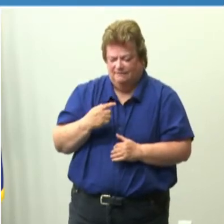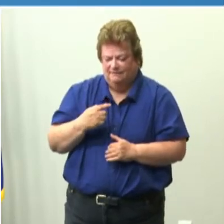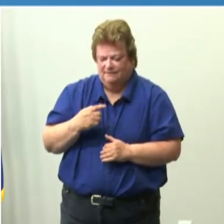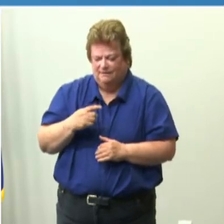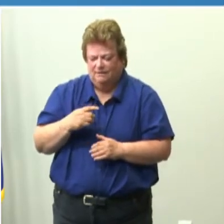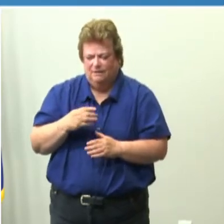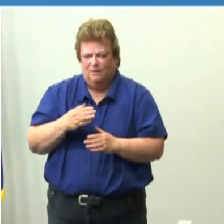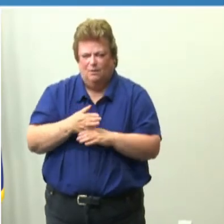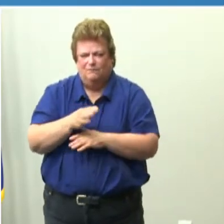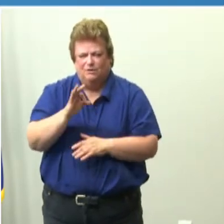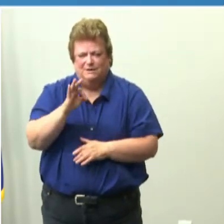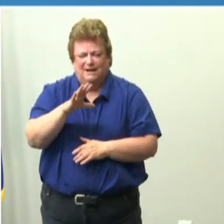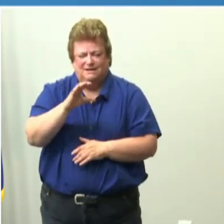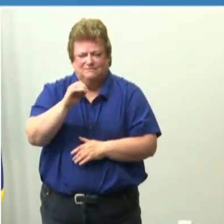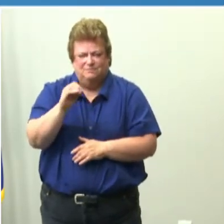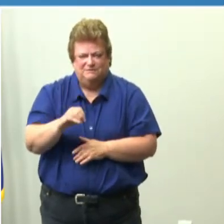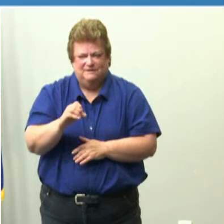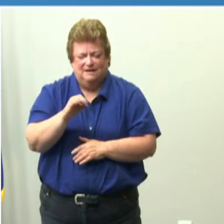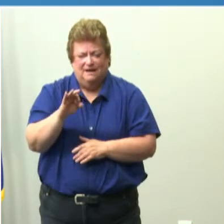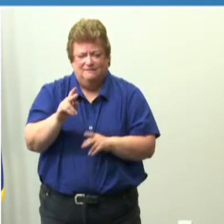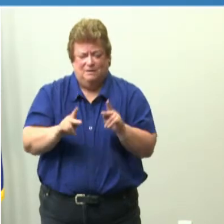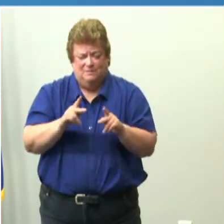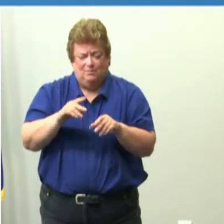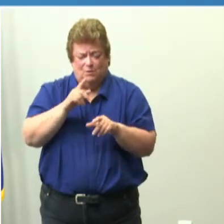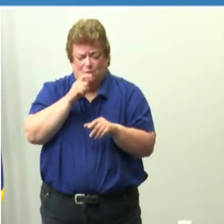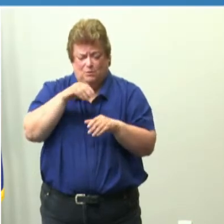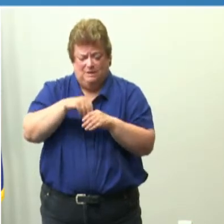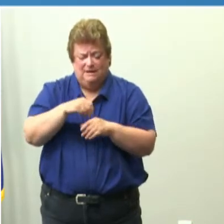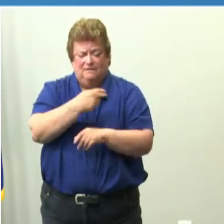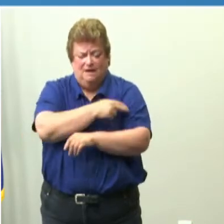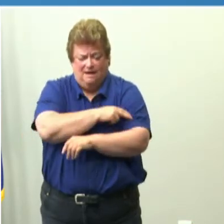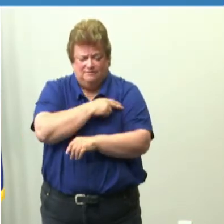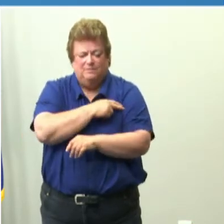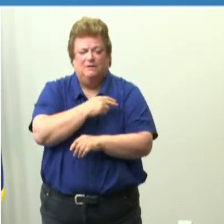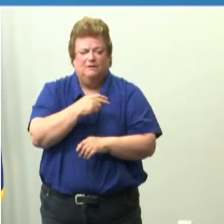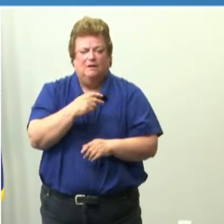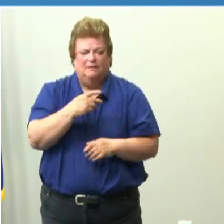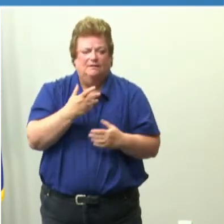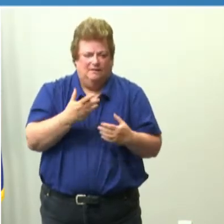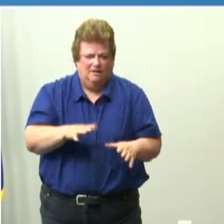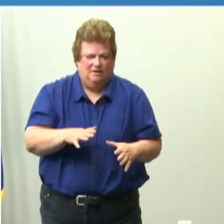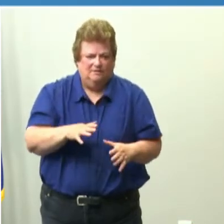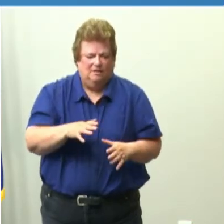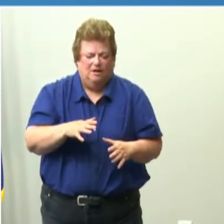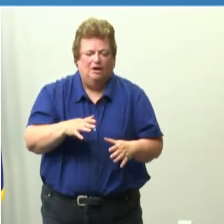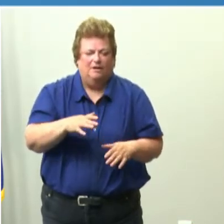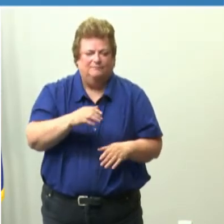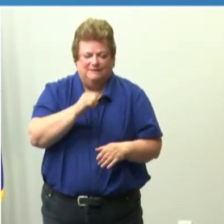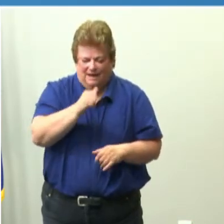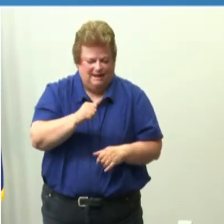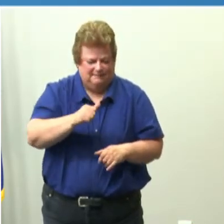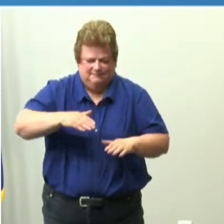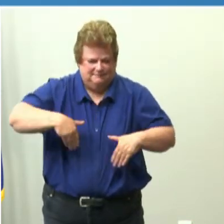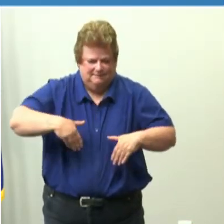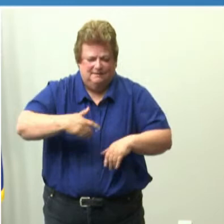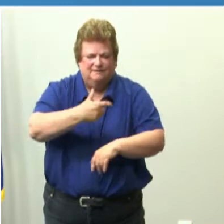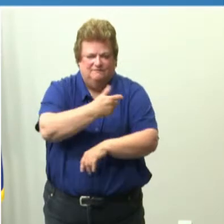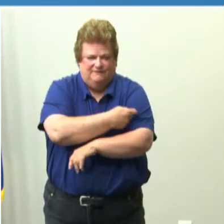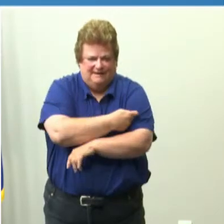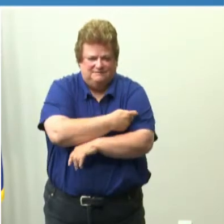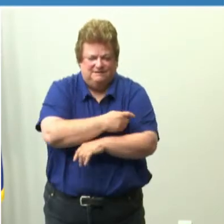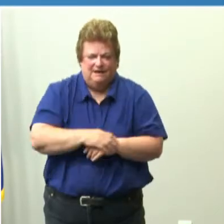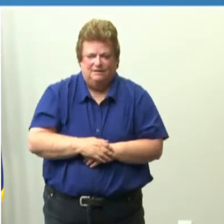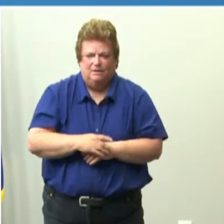over 95% of the people in the hospital are vaccinated. Are unvaccinated. And what we're seeing in